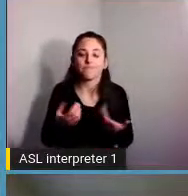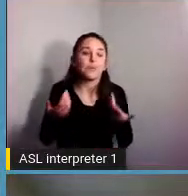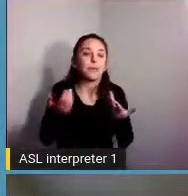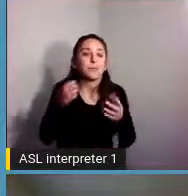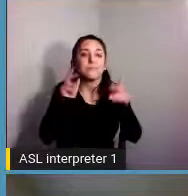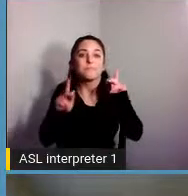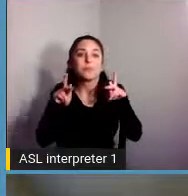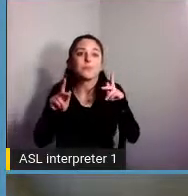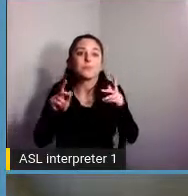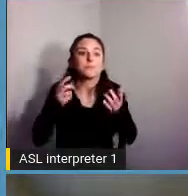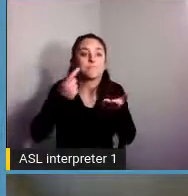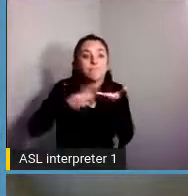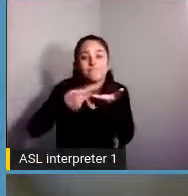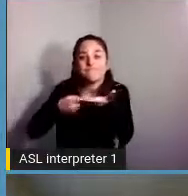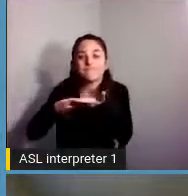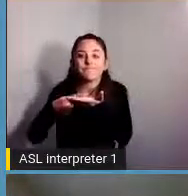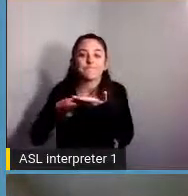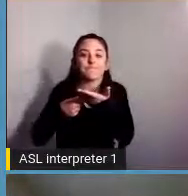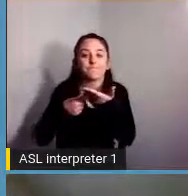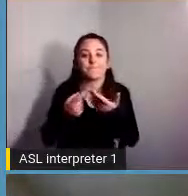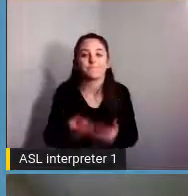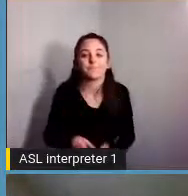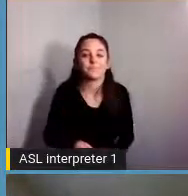of it.